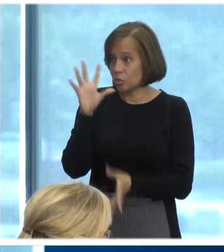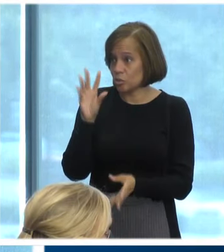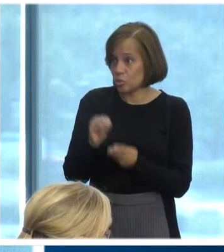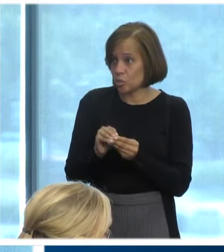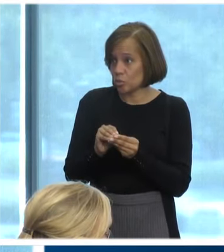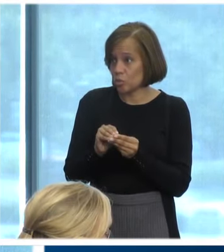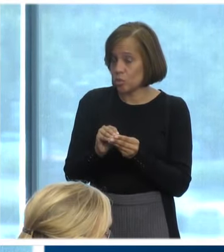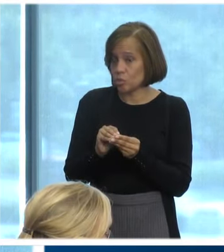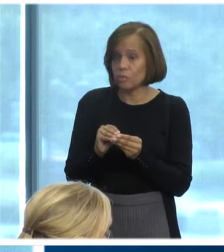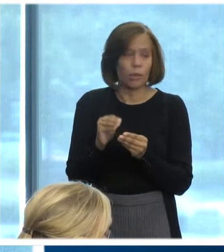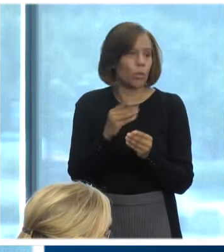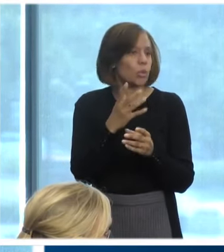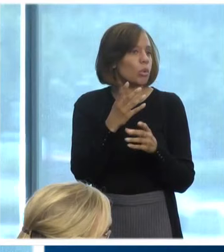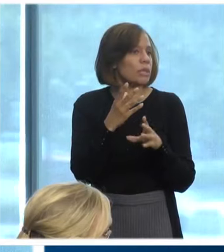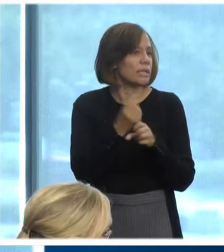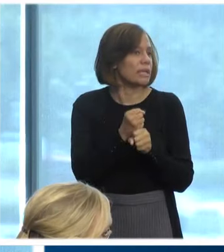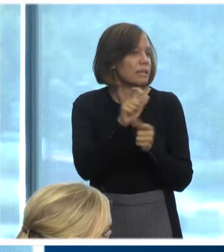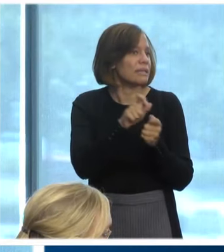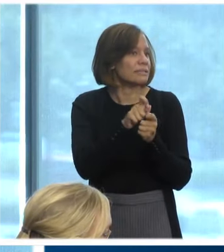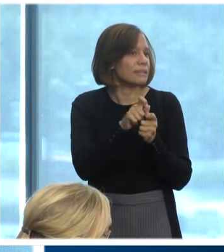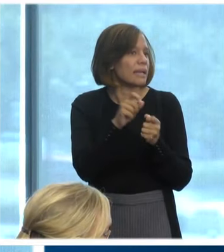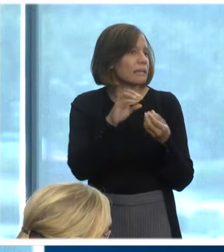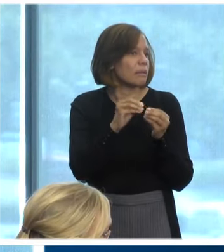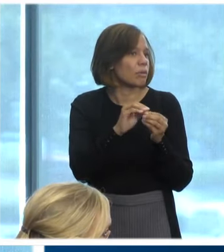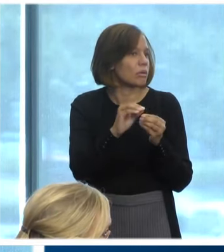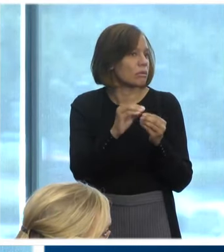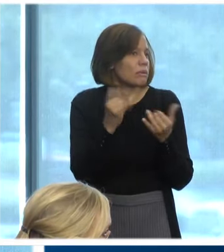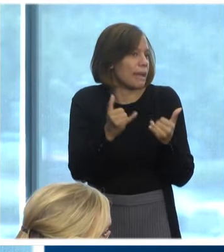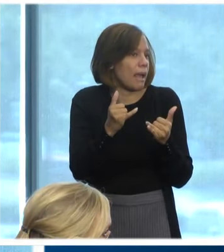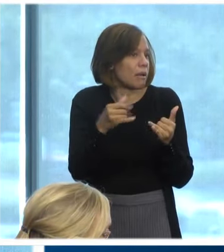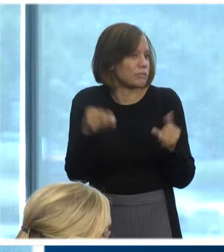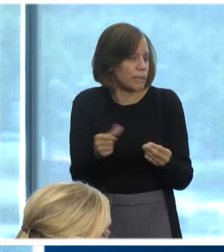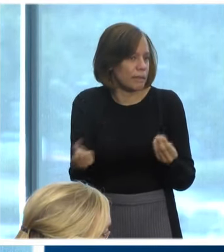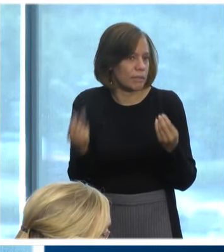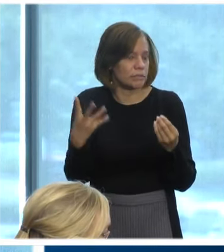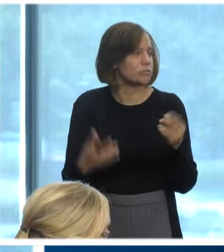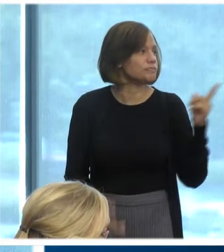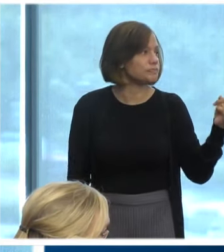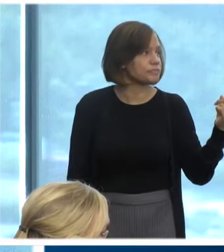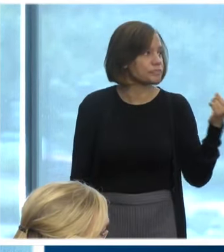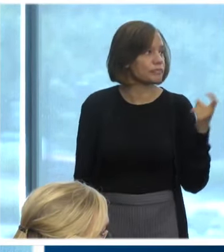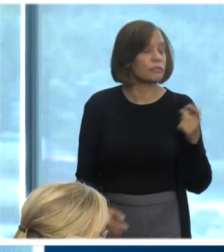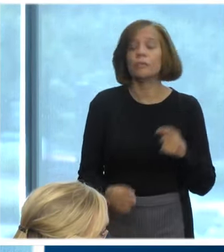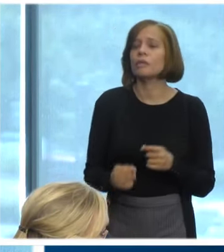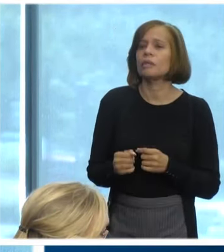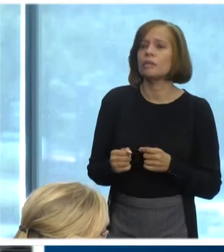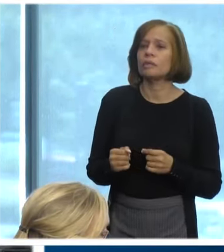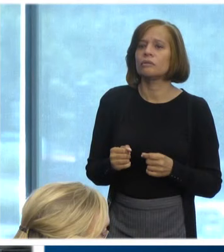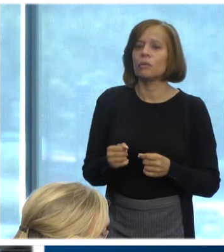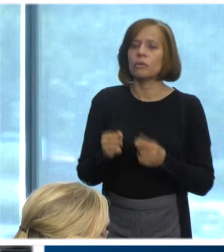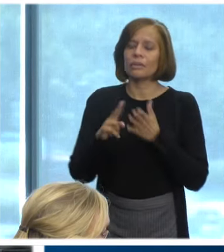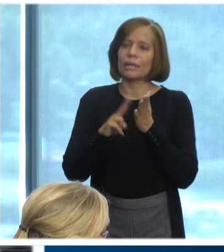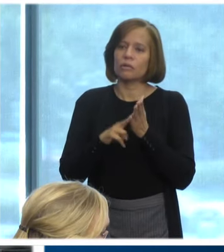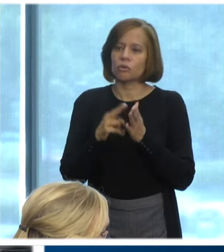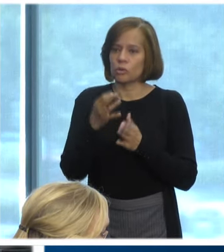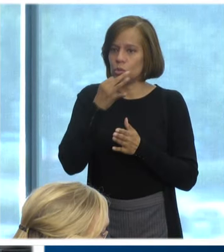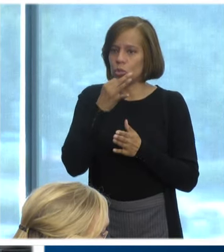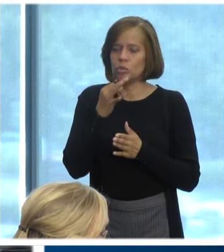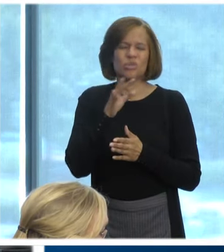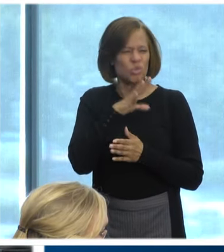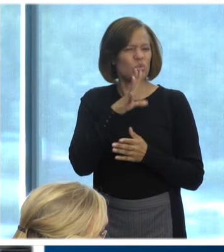correct? But we'll get you the exact number where it's at this point. Sir, in terms of the upcoming contract, you have repeatedly talked about the Citizen